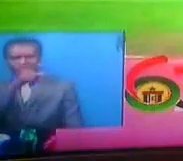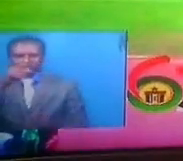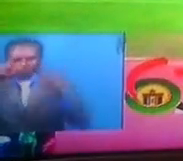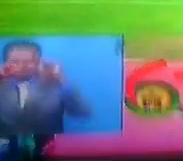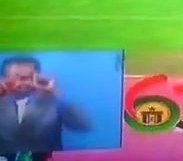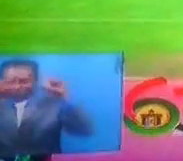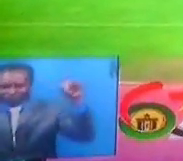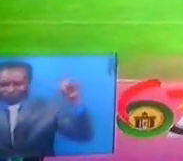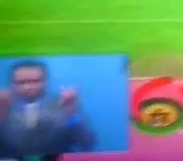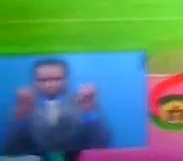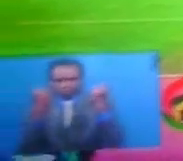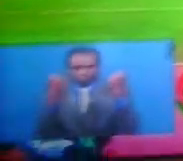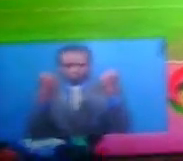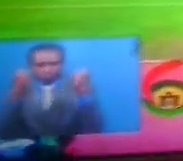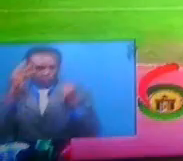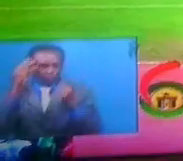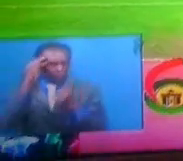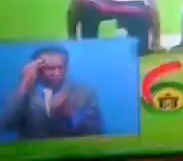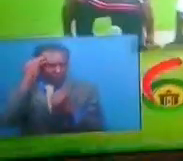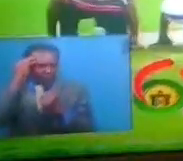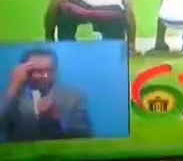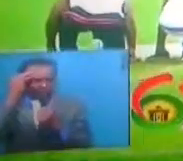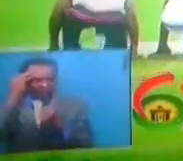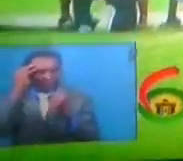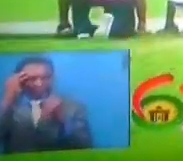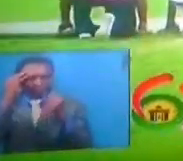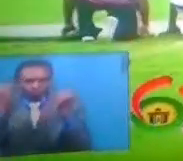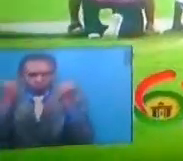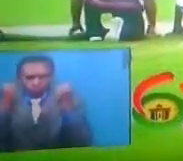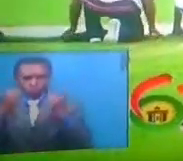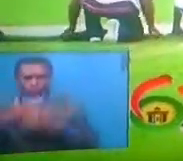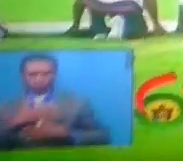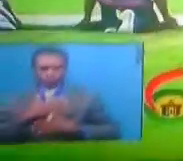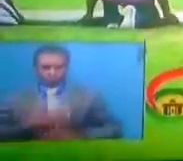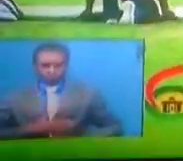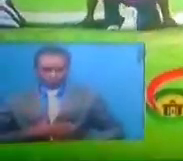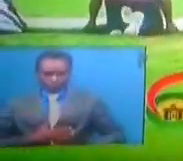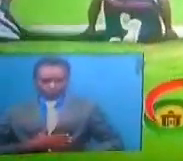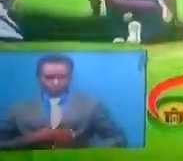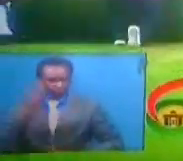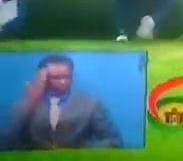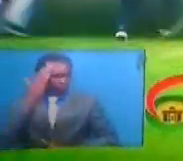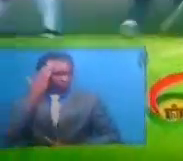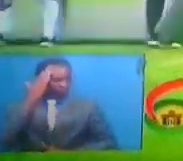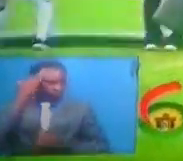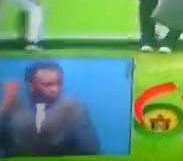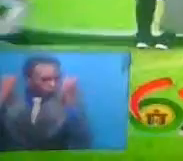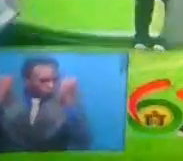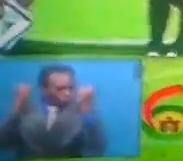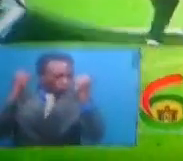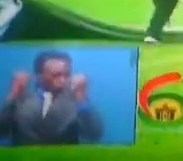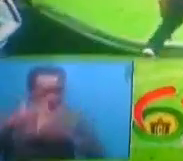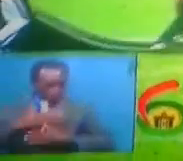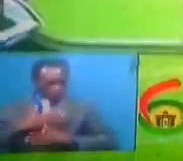Strong mind, strong body. Yeah, of course, you need a strong mind to be able to withstand some of the very torturous